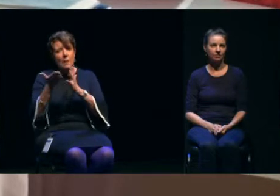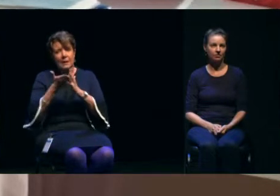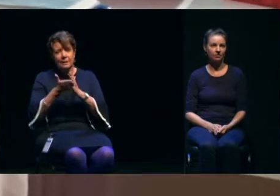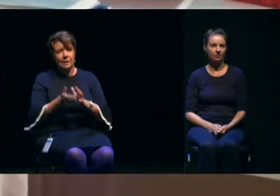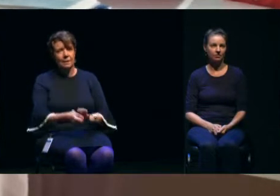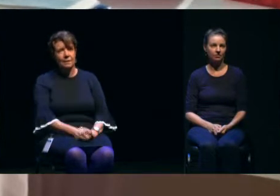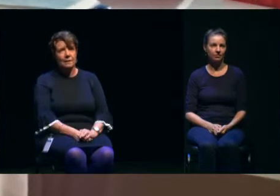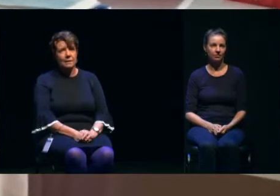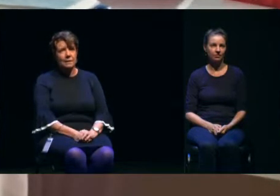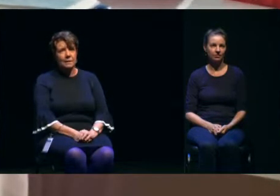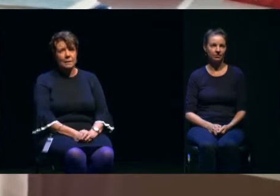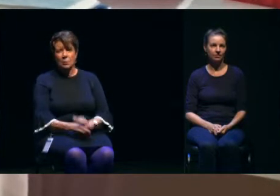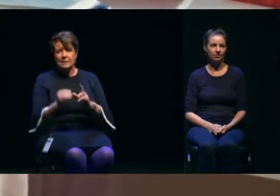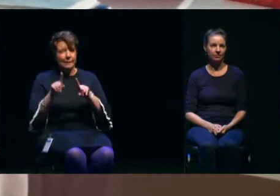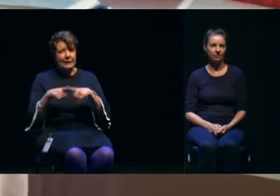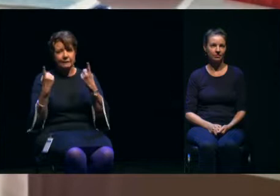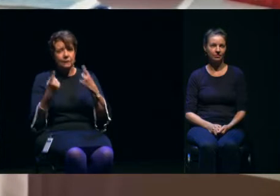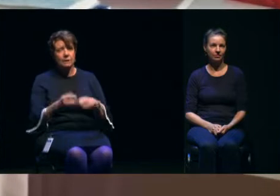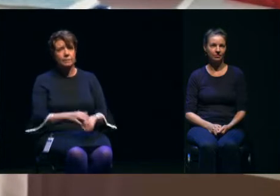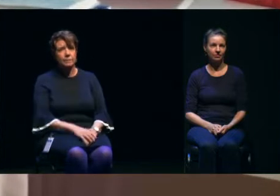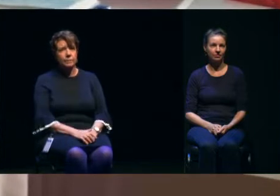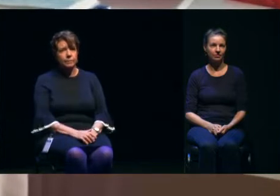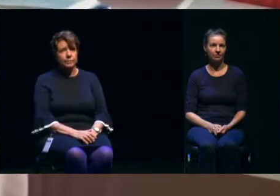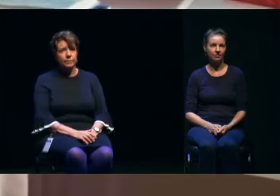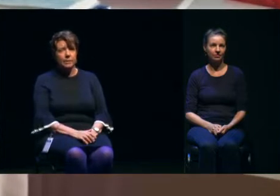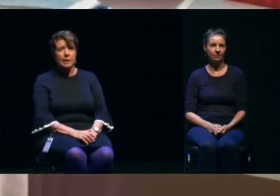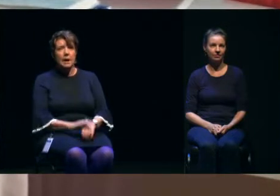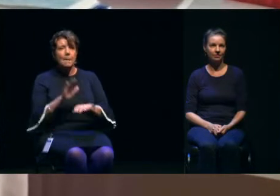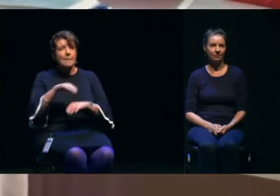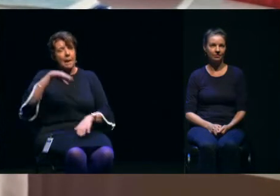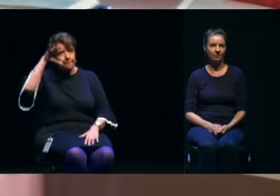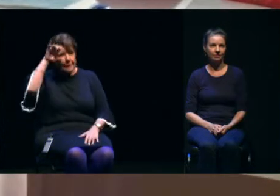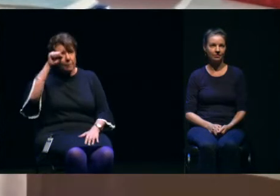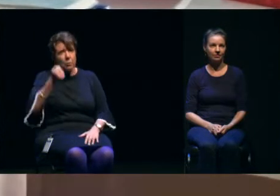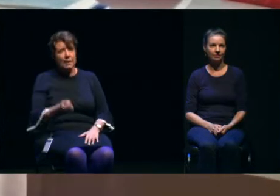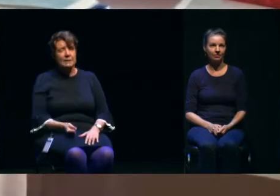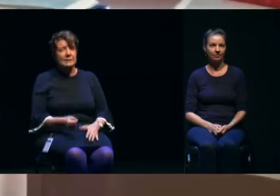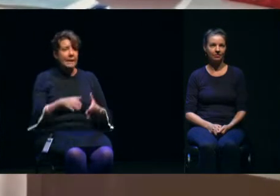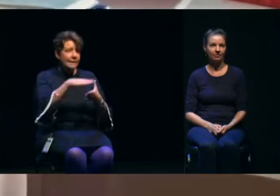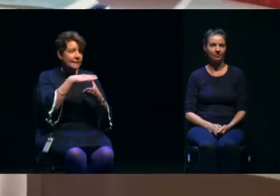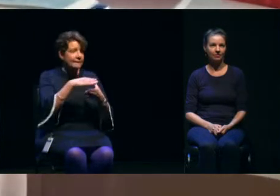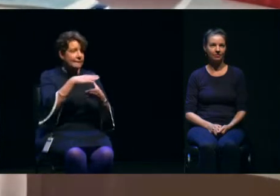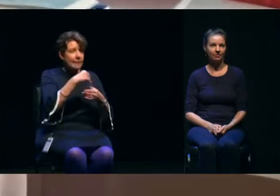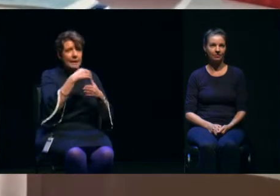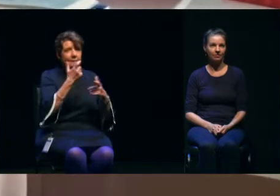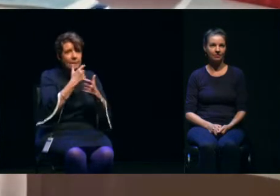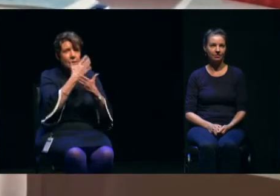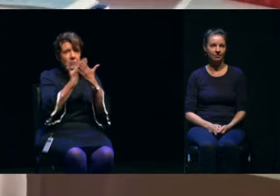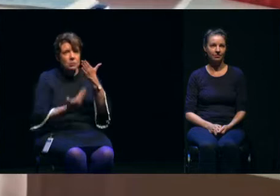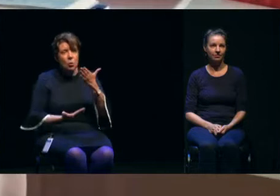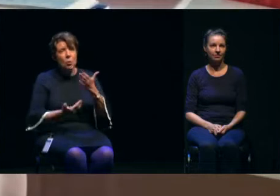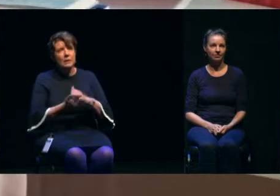It was something else. It was part memory, part family story,